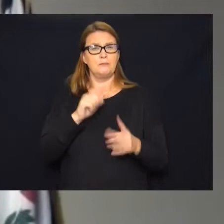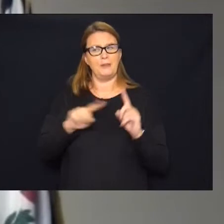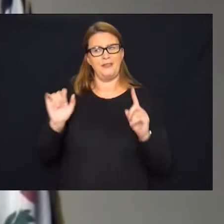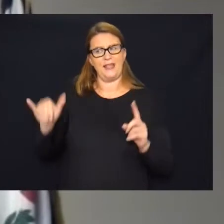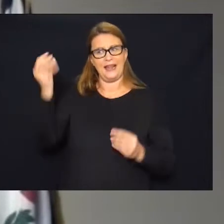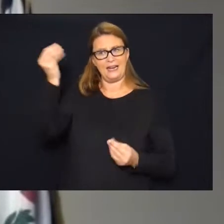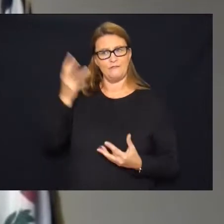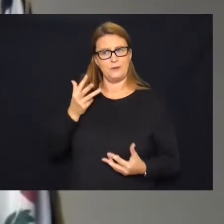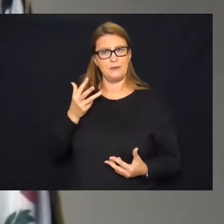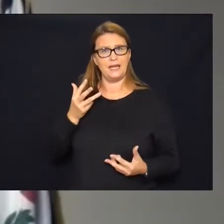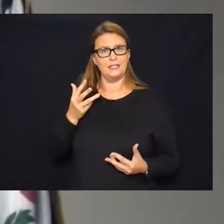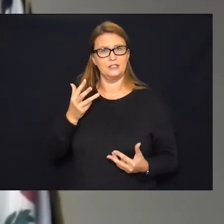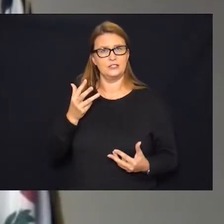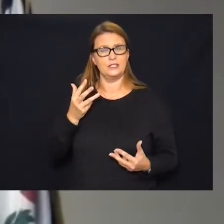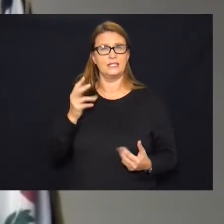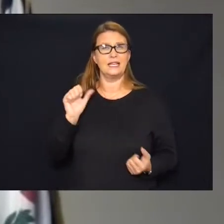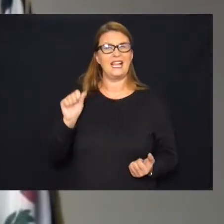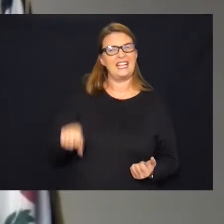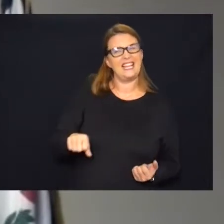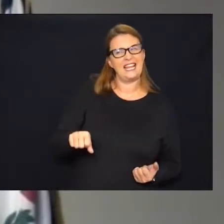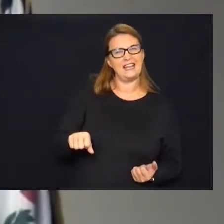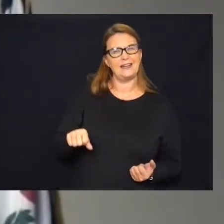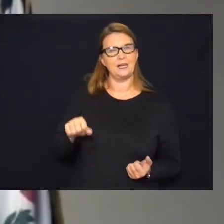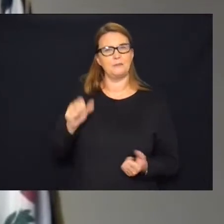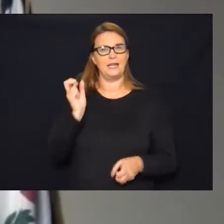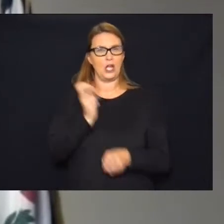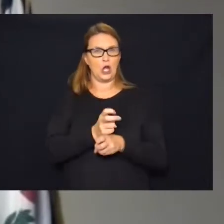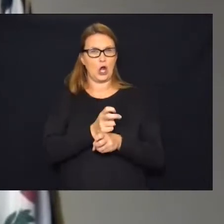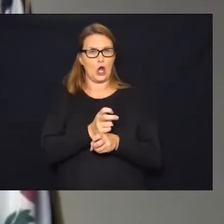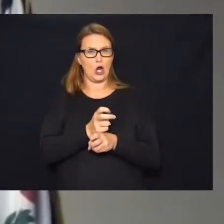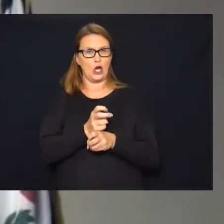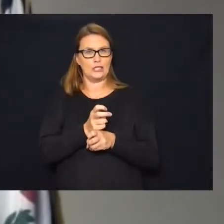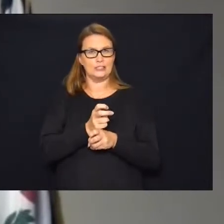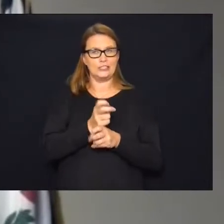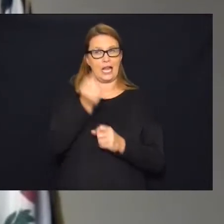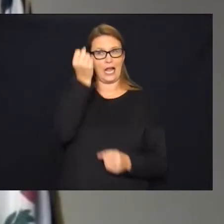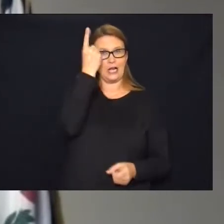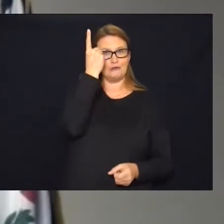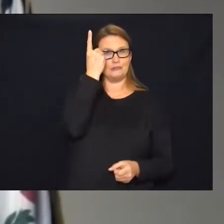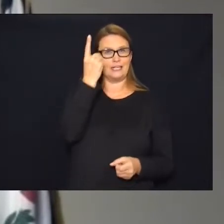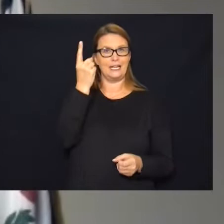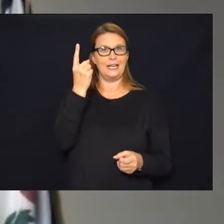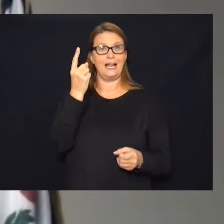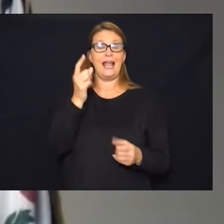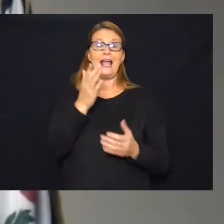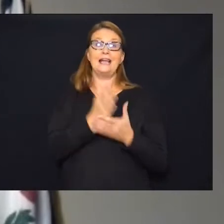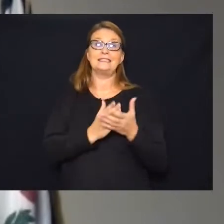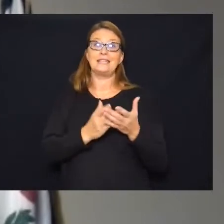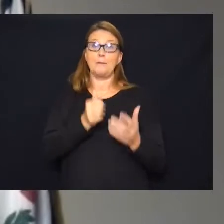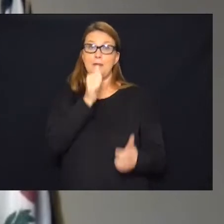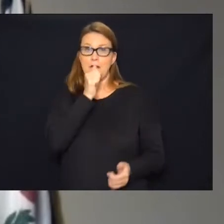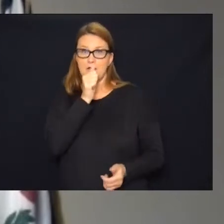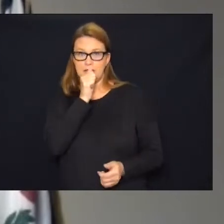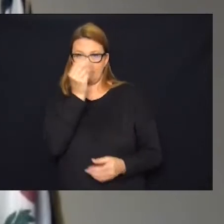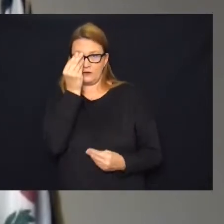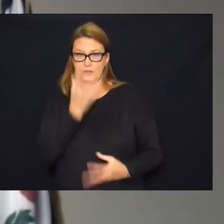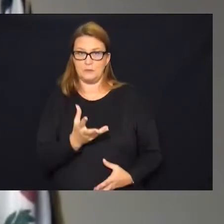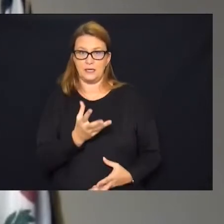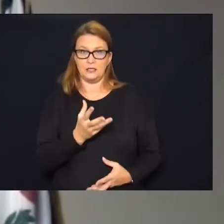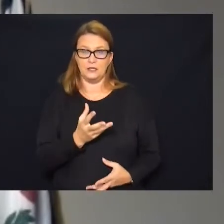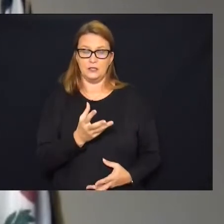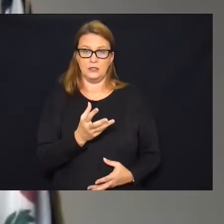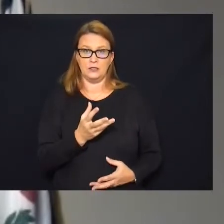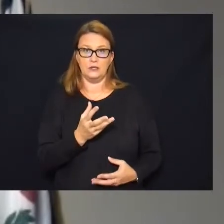information can be difficult to interpret, but it also can be confidential information. We don't get